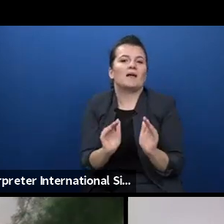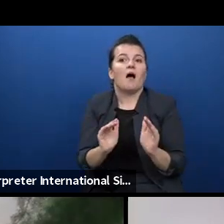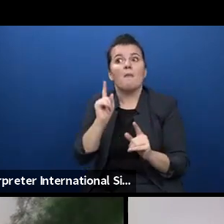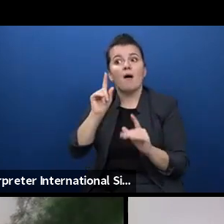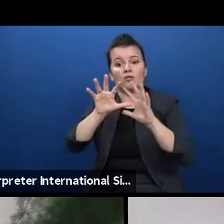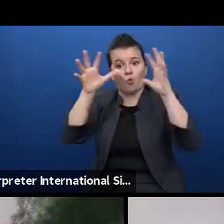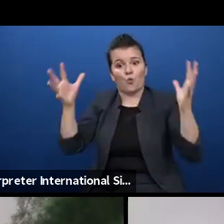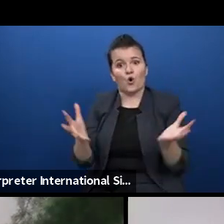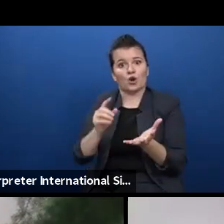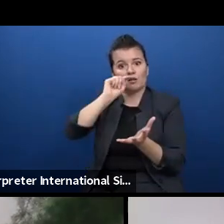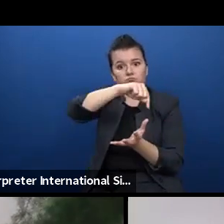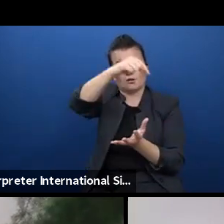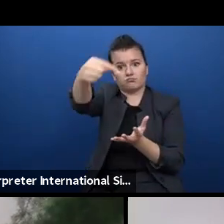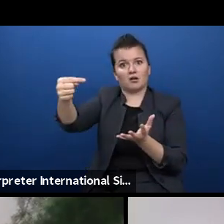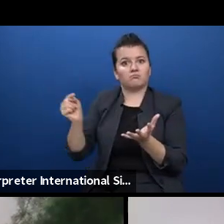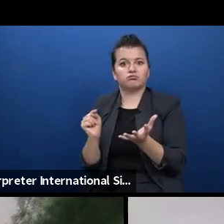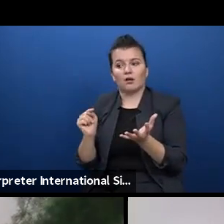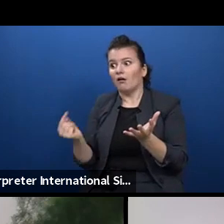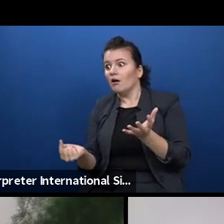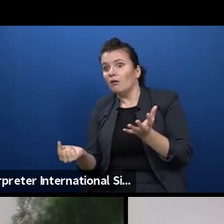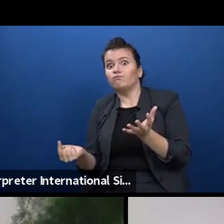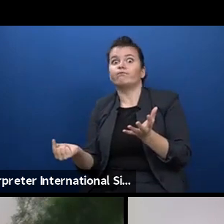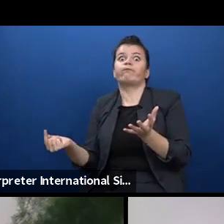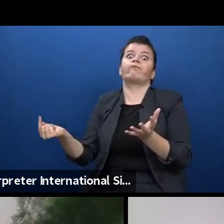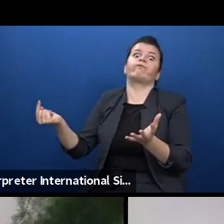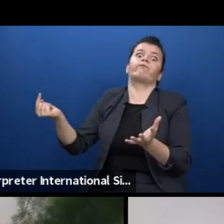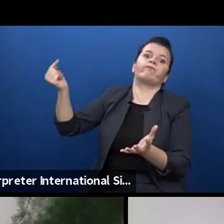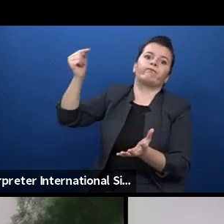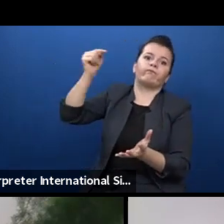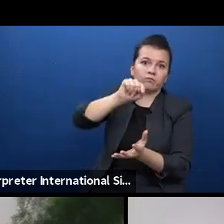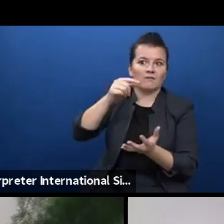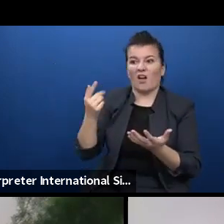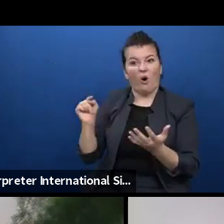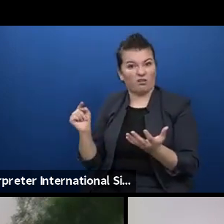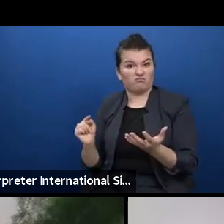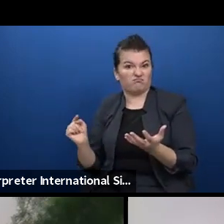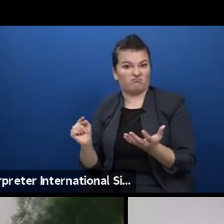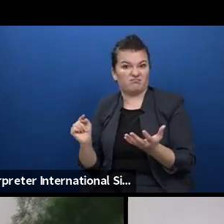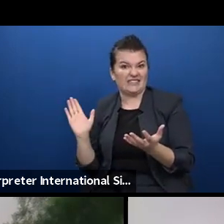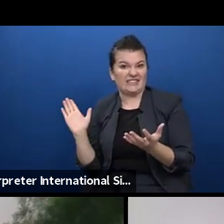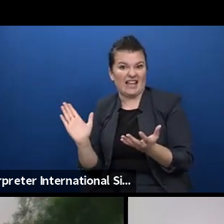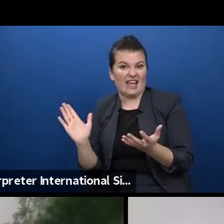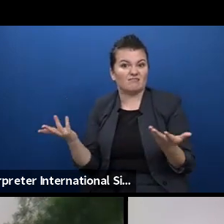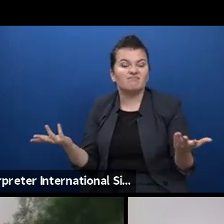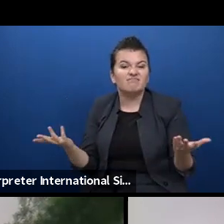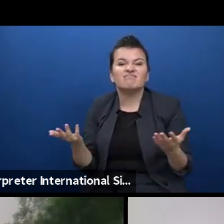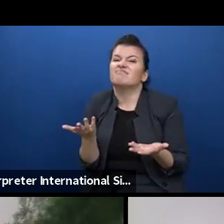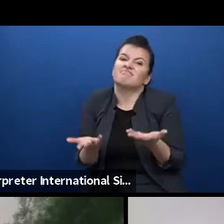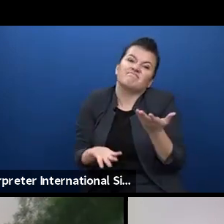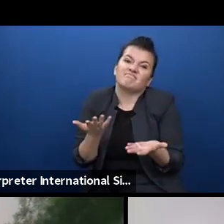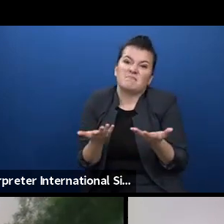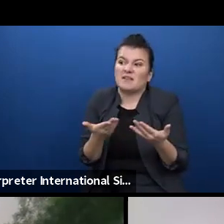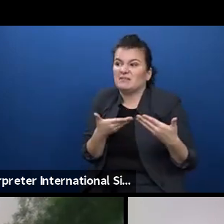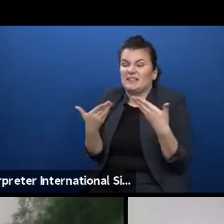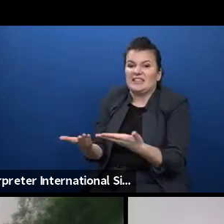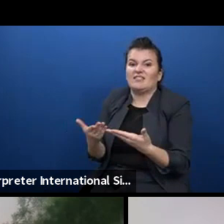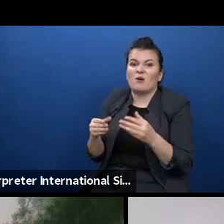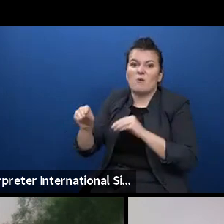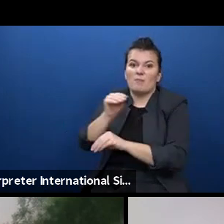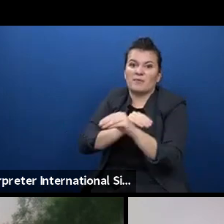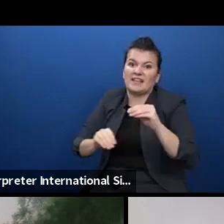they need this mobility. So I don't have a simple answer to that, but I'm pretty hopeful, at least from our discussions,